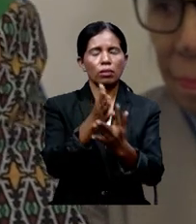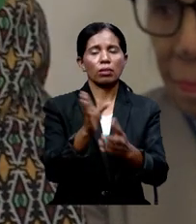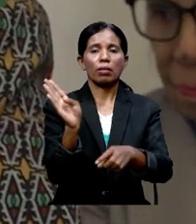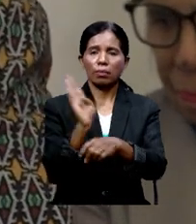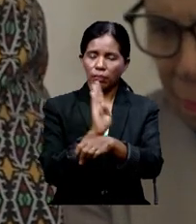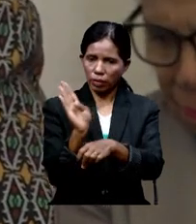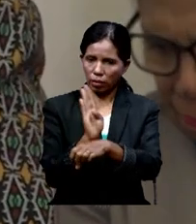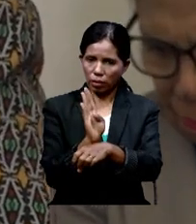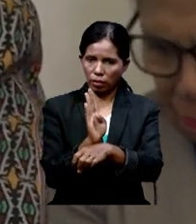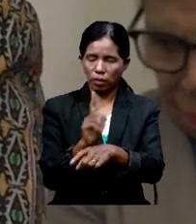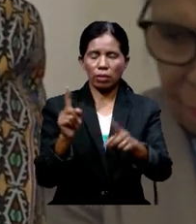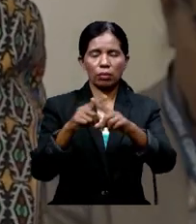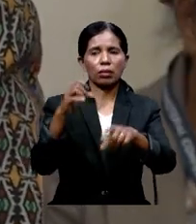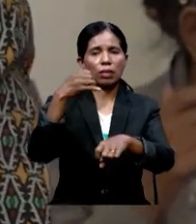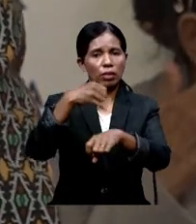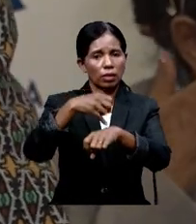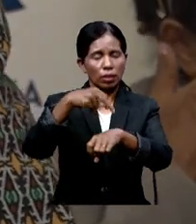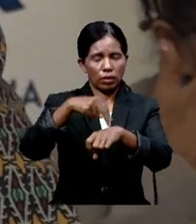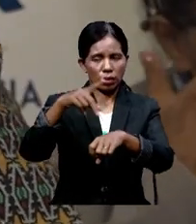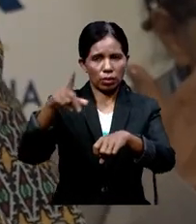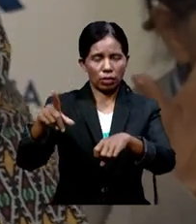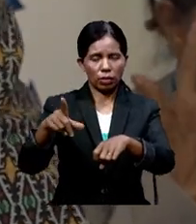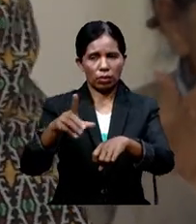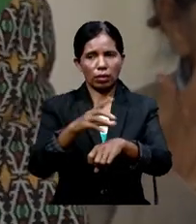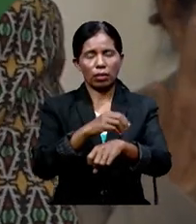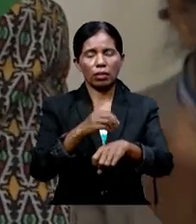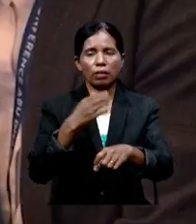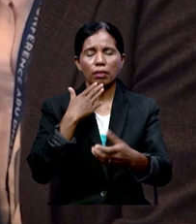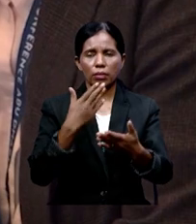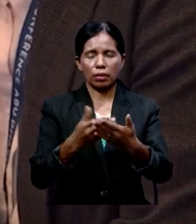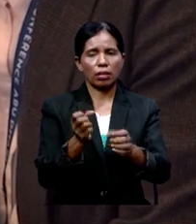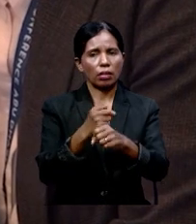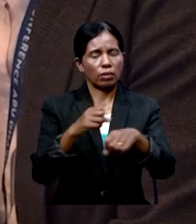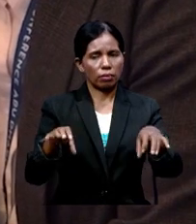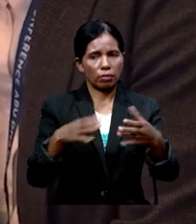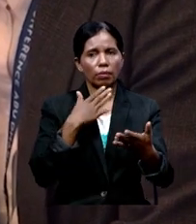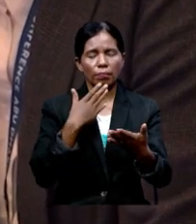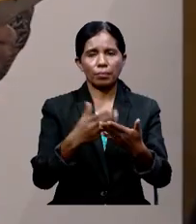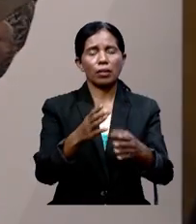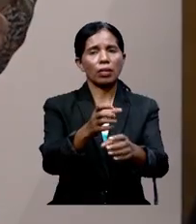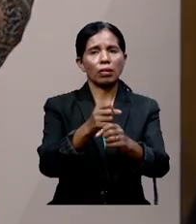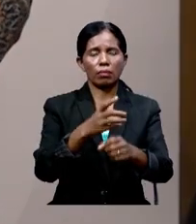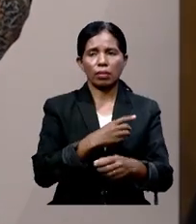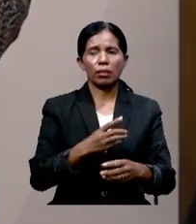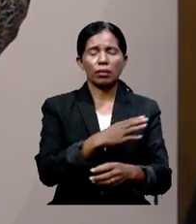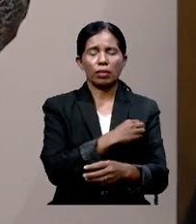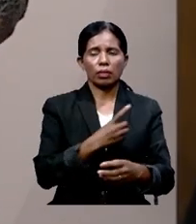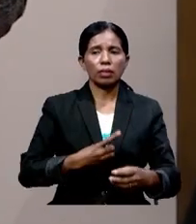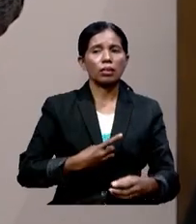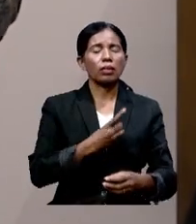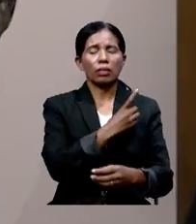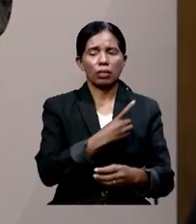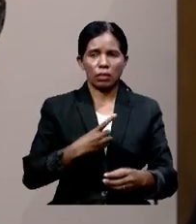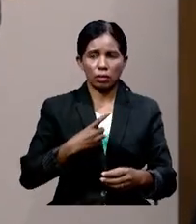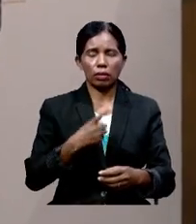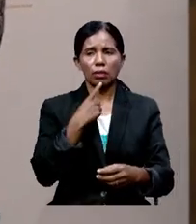through international peaceful settlement mechanisms. A foi sim condecoração Diretora Jerål Organizasaun Mundiál Komersiu